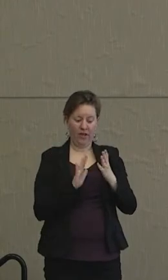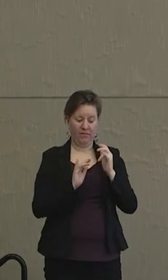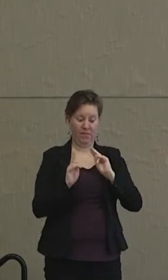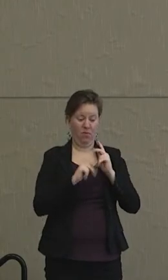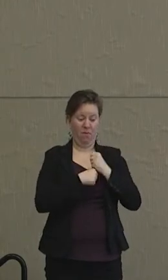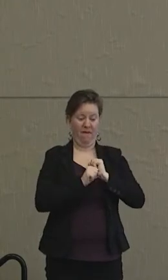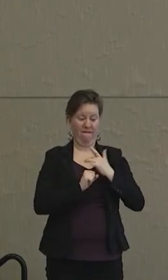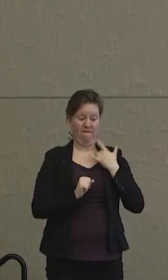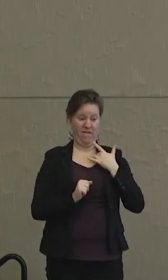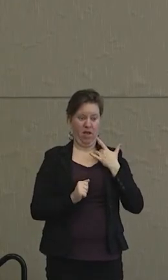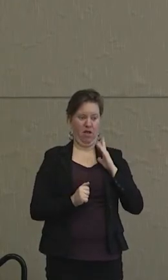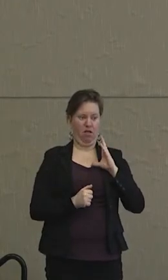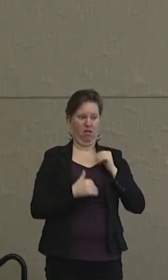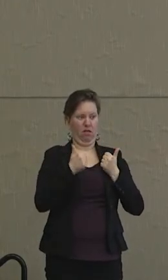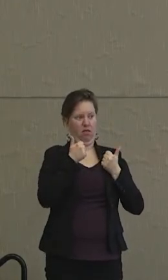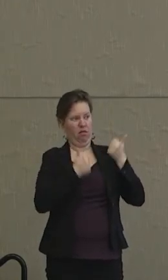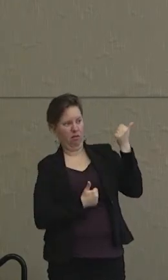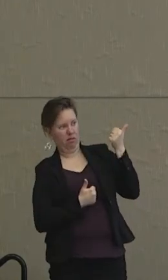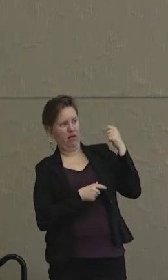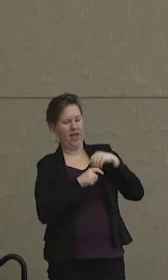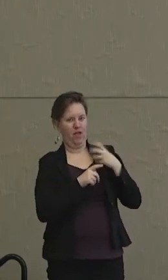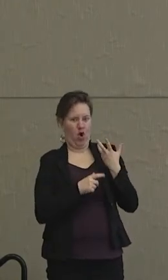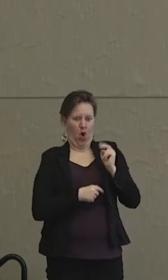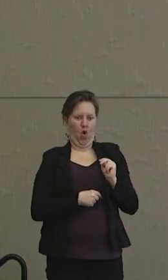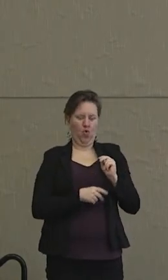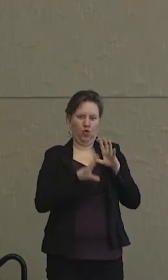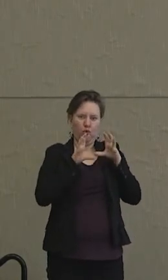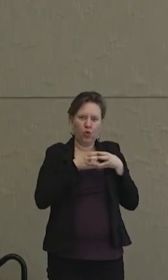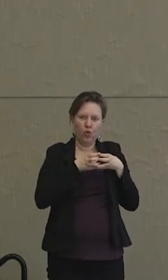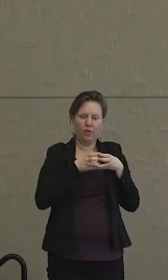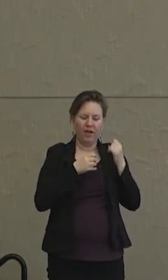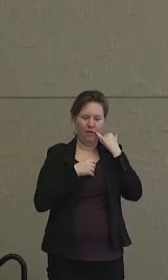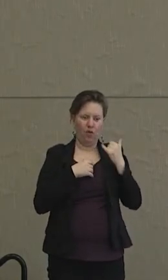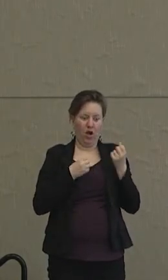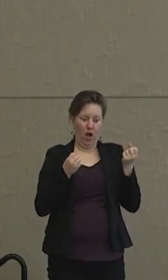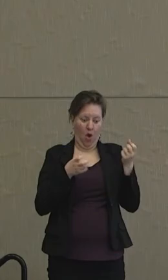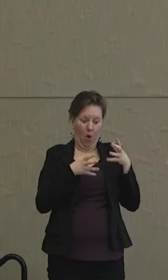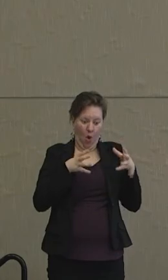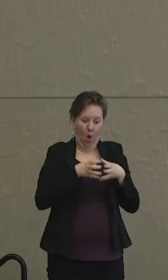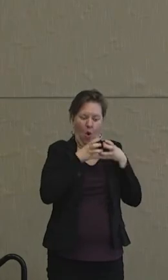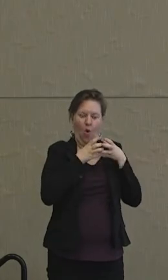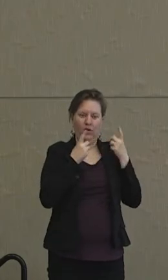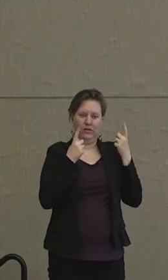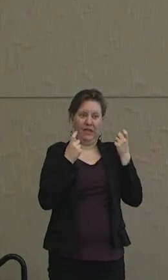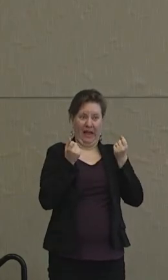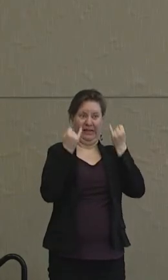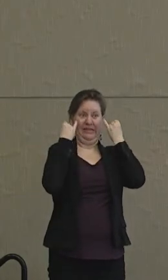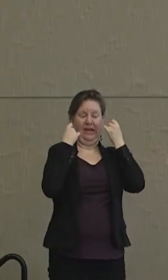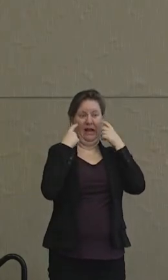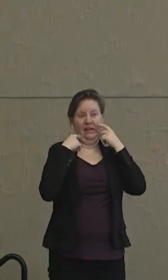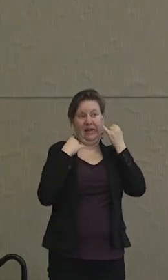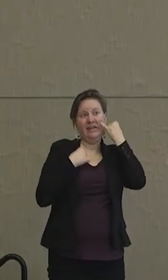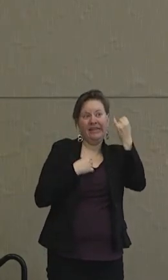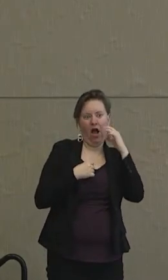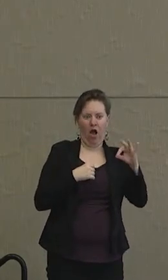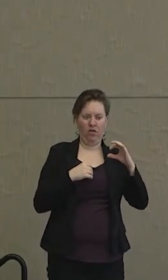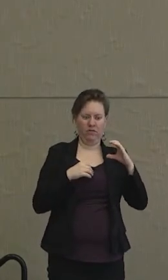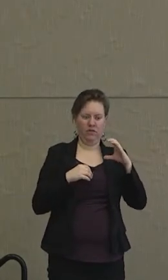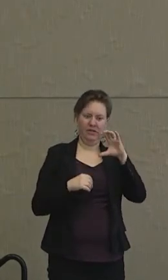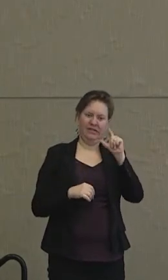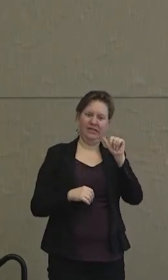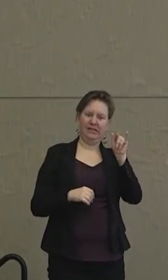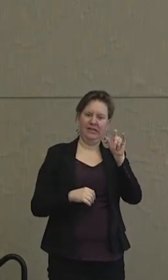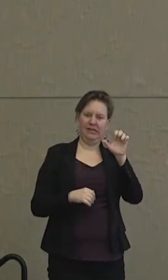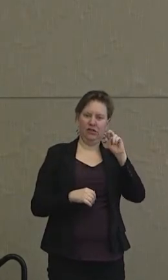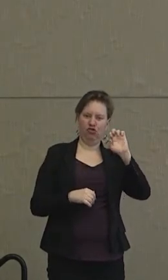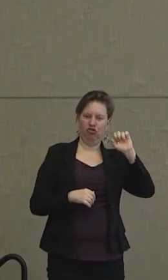made to feel inferior in their own societies, right? If we're gonna cling to the notion of citizenship, then you're really not